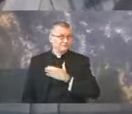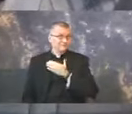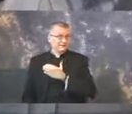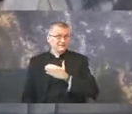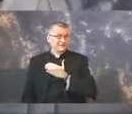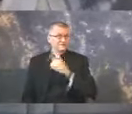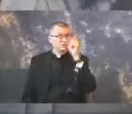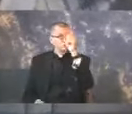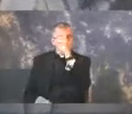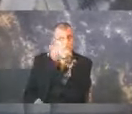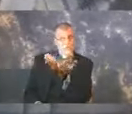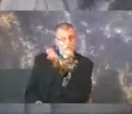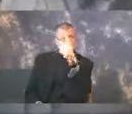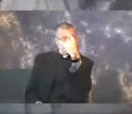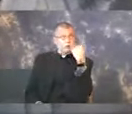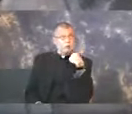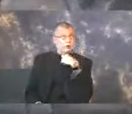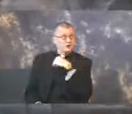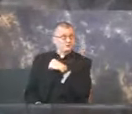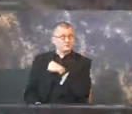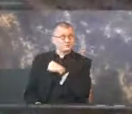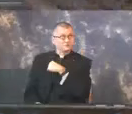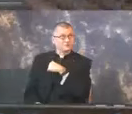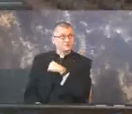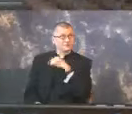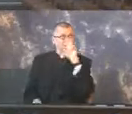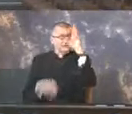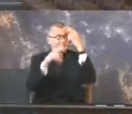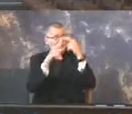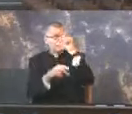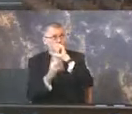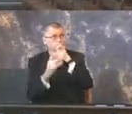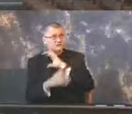Jesus Christ, our Lord, who lives and reigns with you forever and ever.